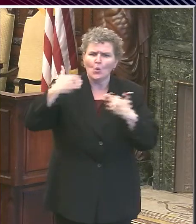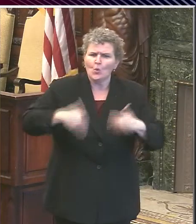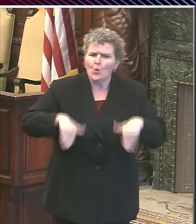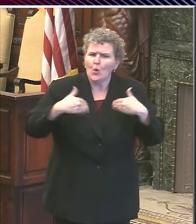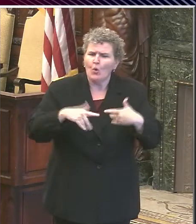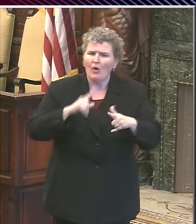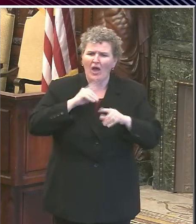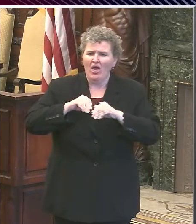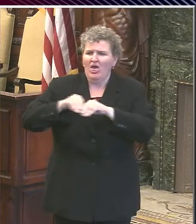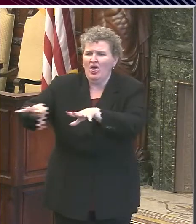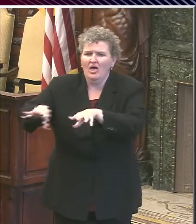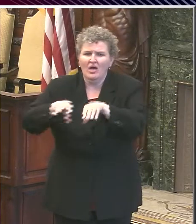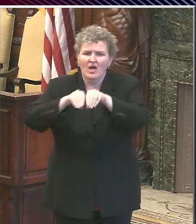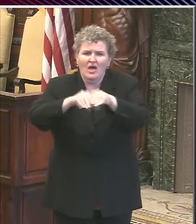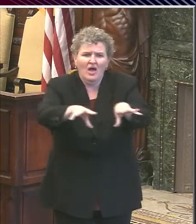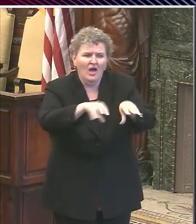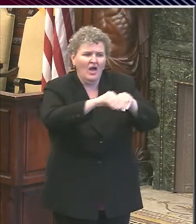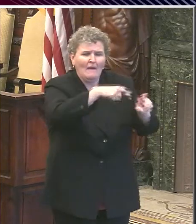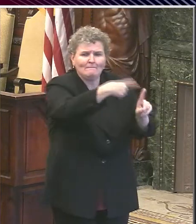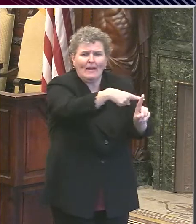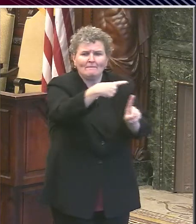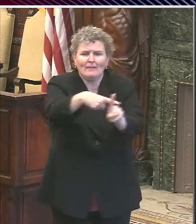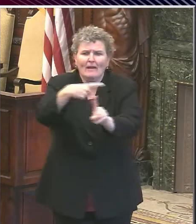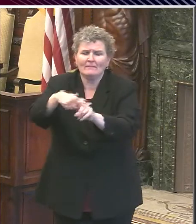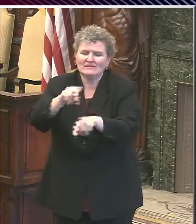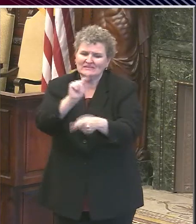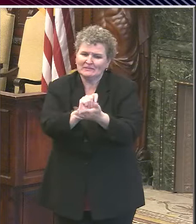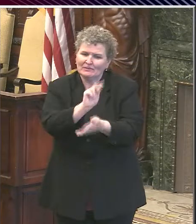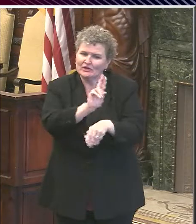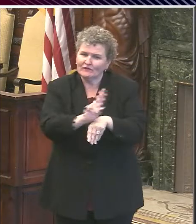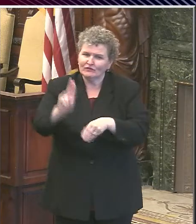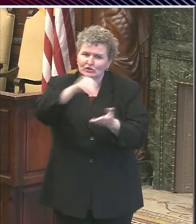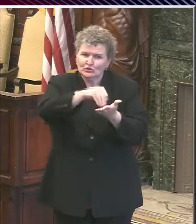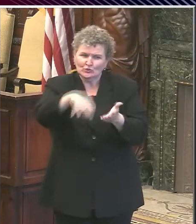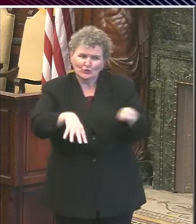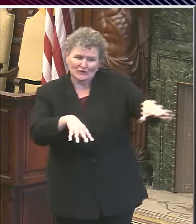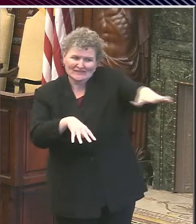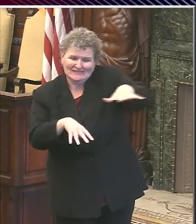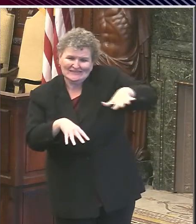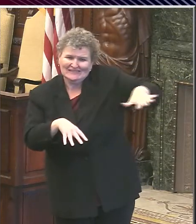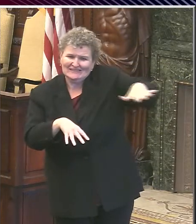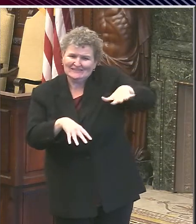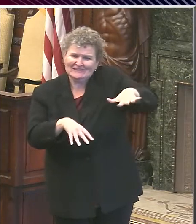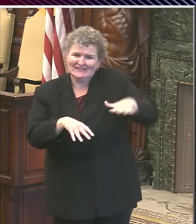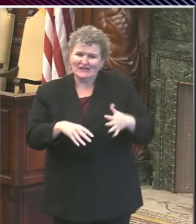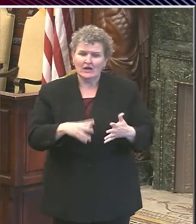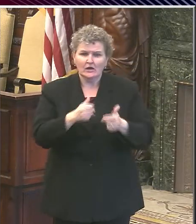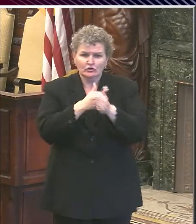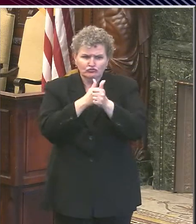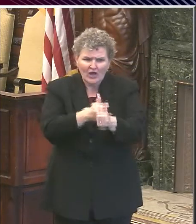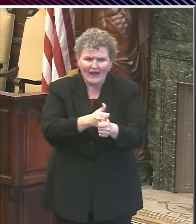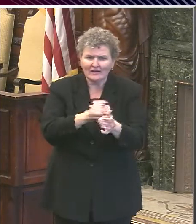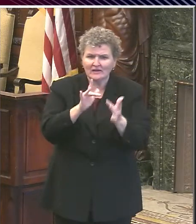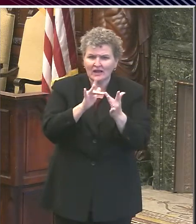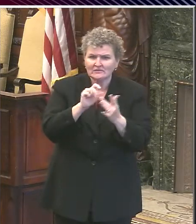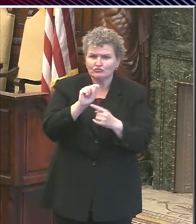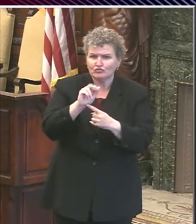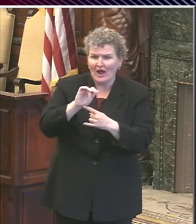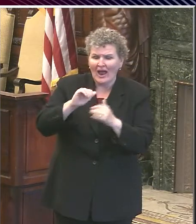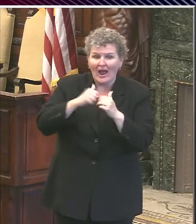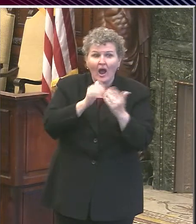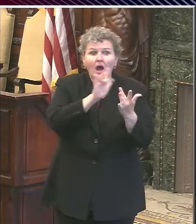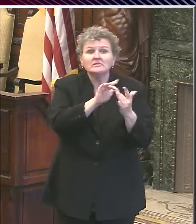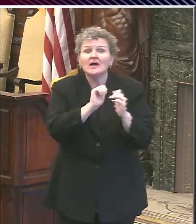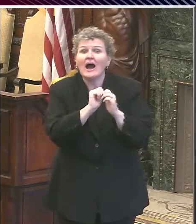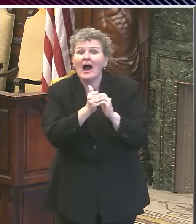Temple University students. Now, our contact tracing is suggesting that the exposures are primarily in students who are living in apartments